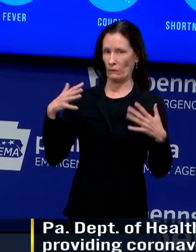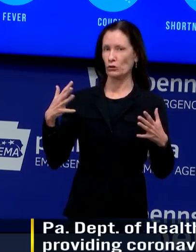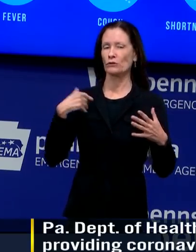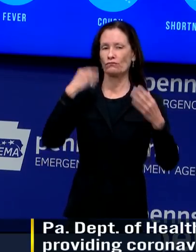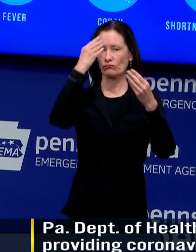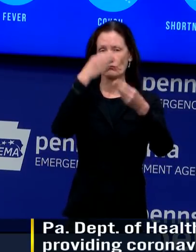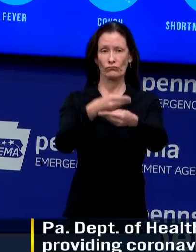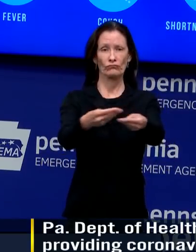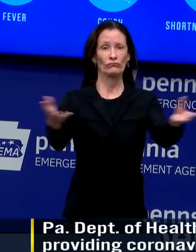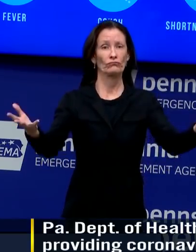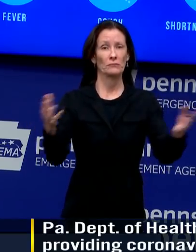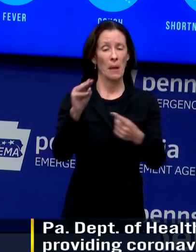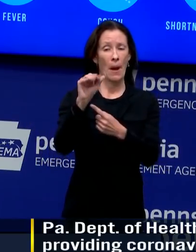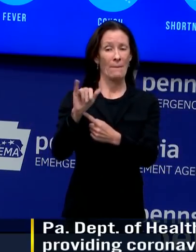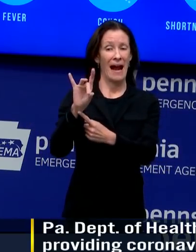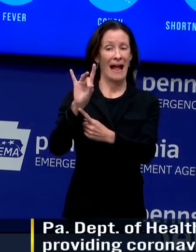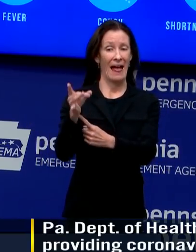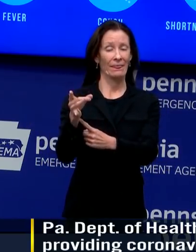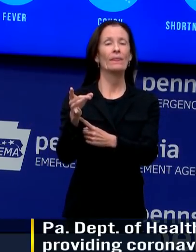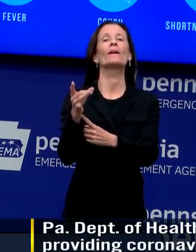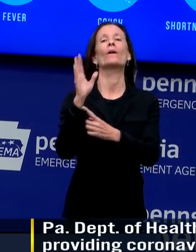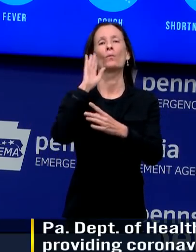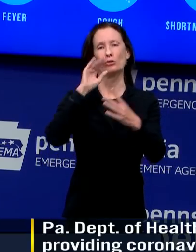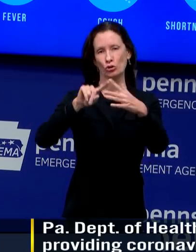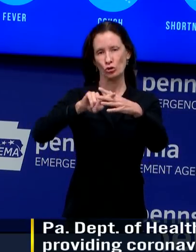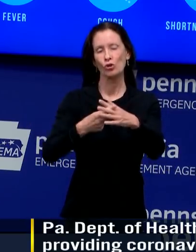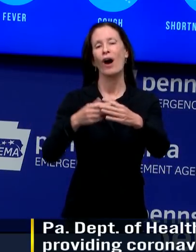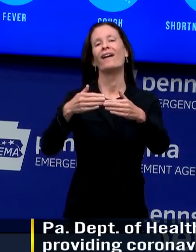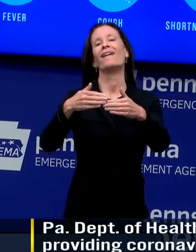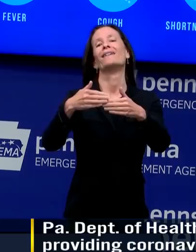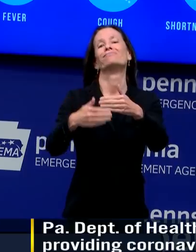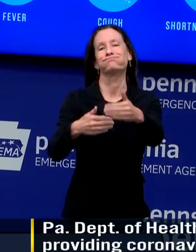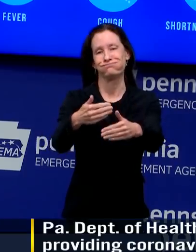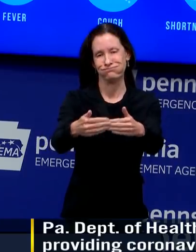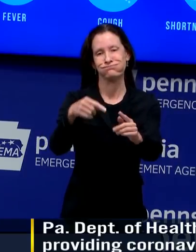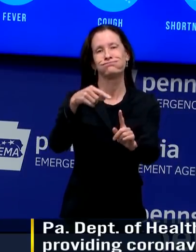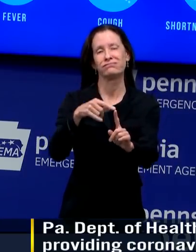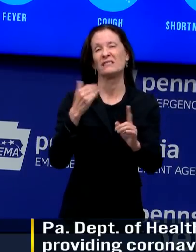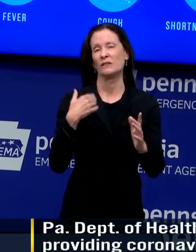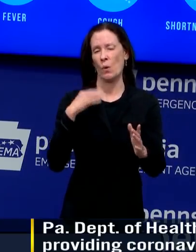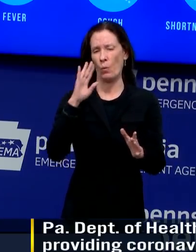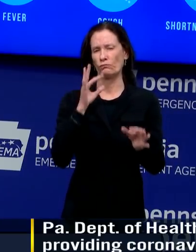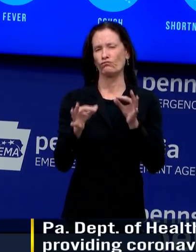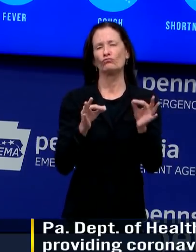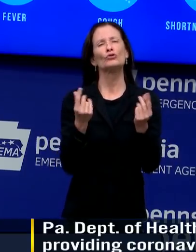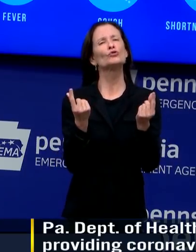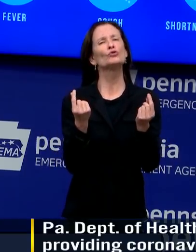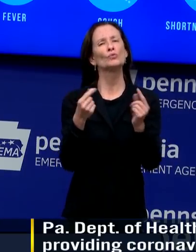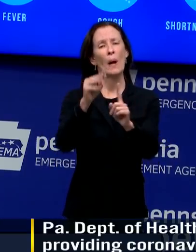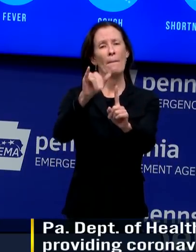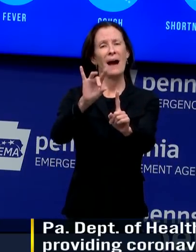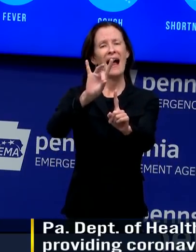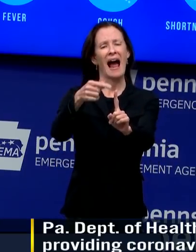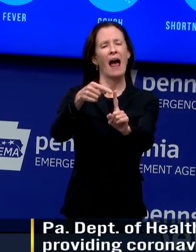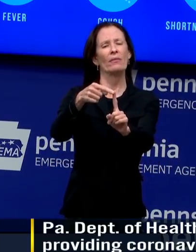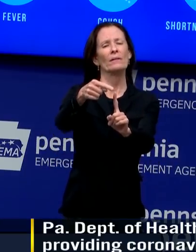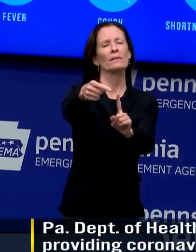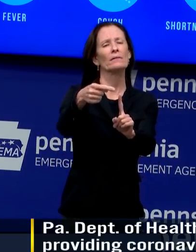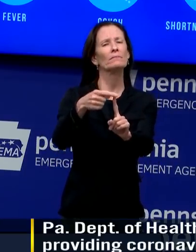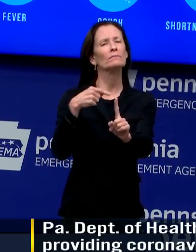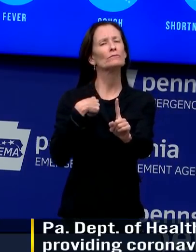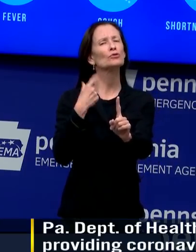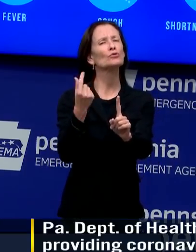I'm providing more information on the reopening process, including the criteria we will use and the phases that will come